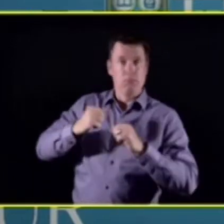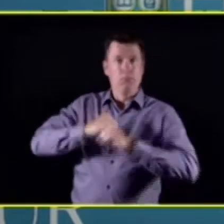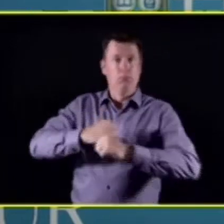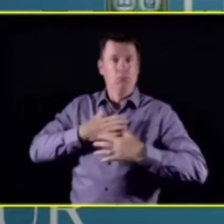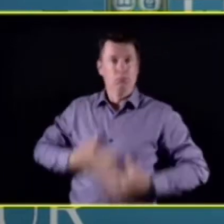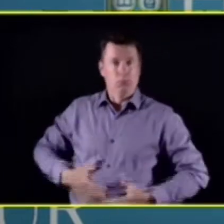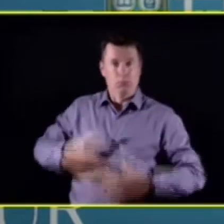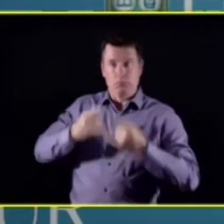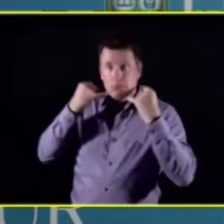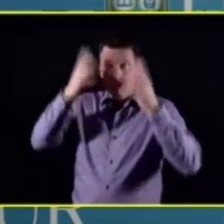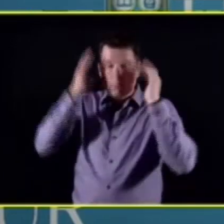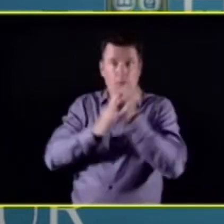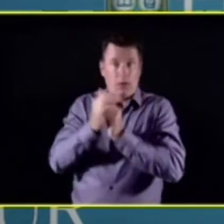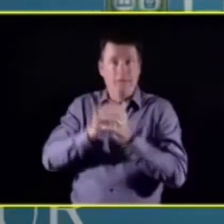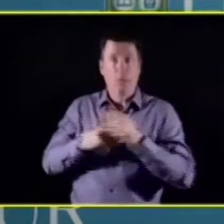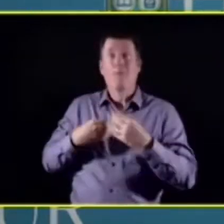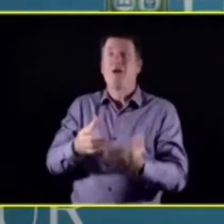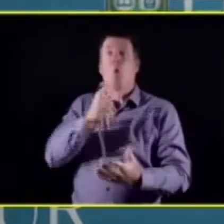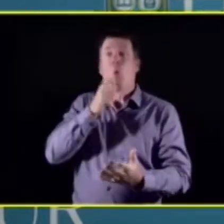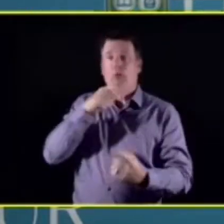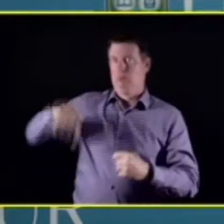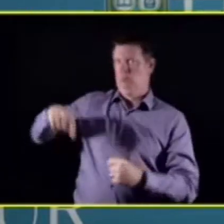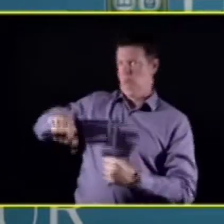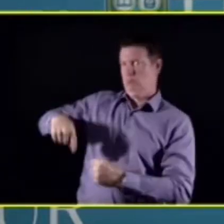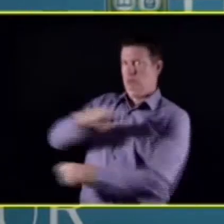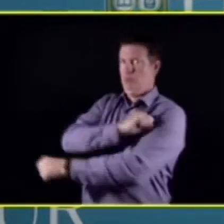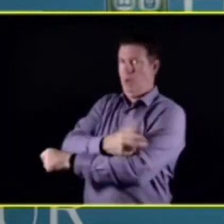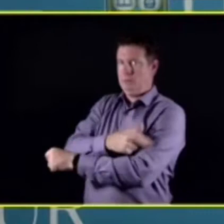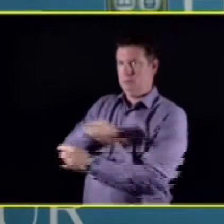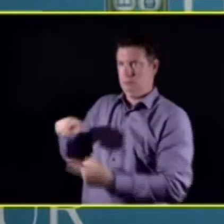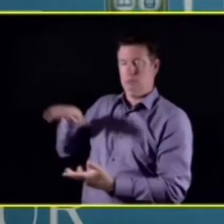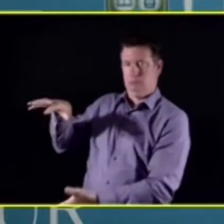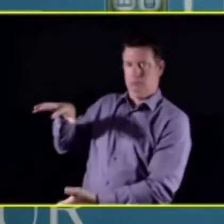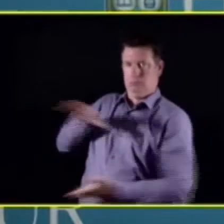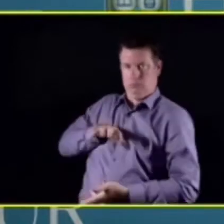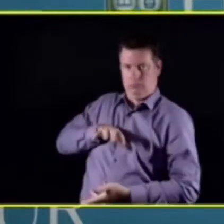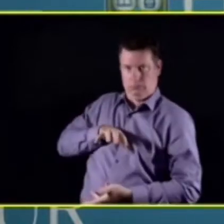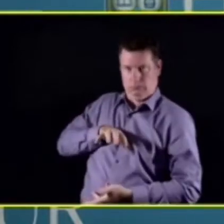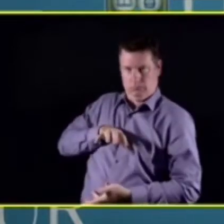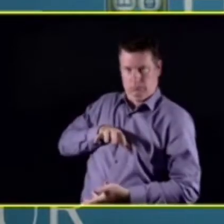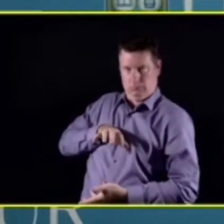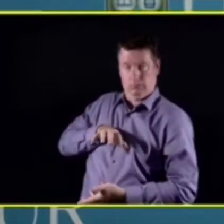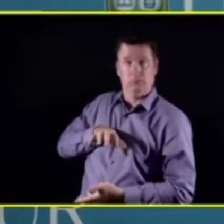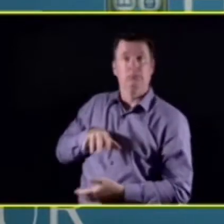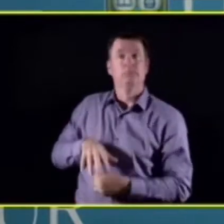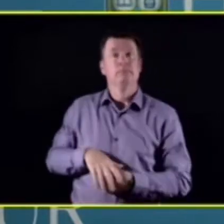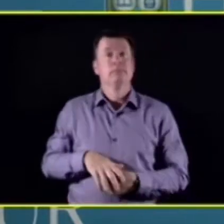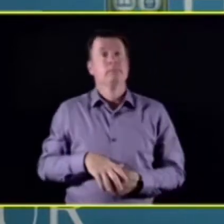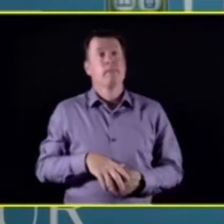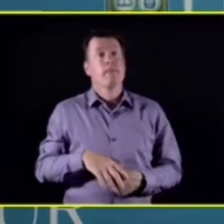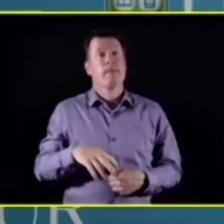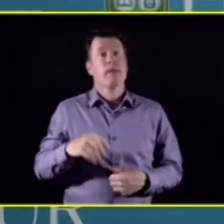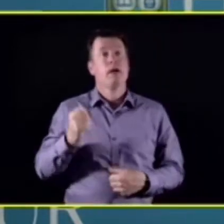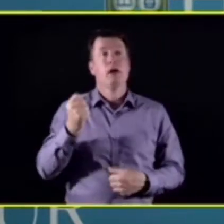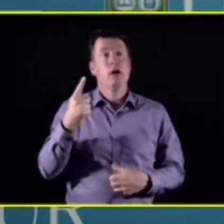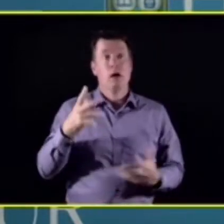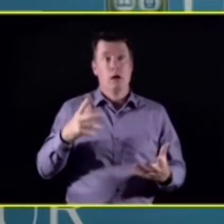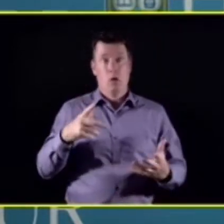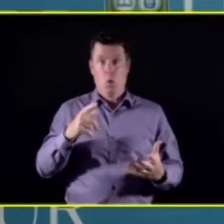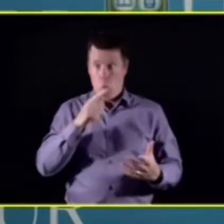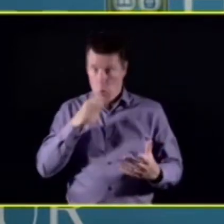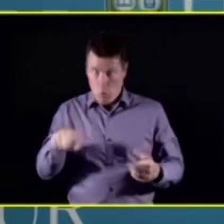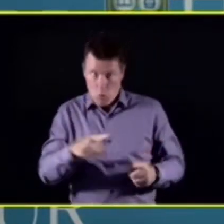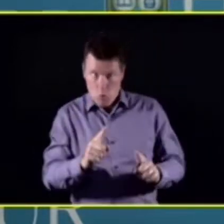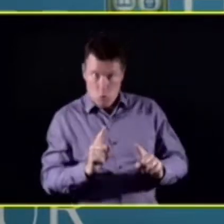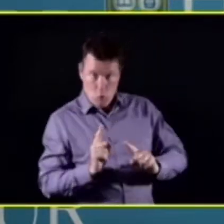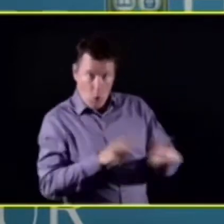So with every visit, when we first admit patients, we go through all of the standard screening questions. Do you have